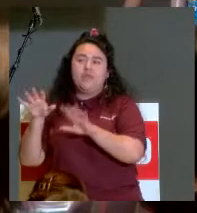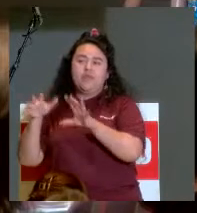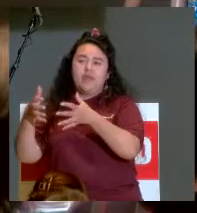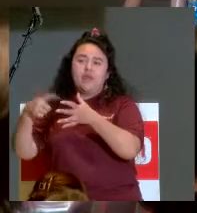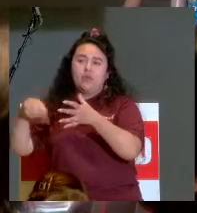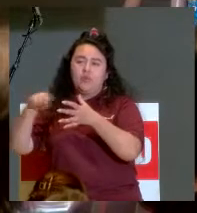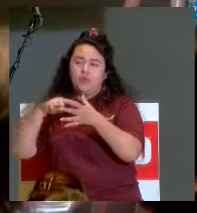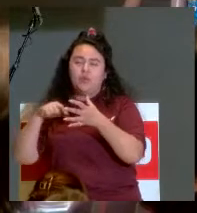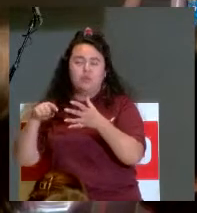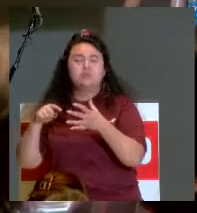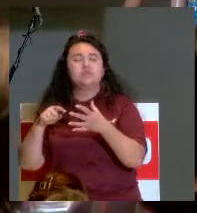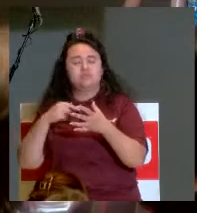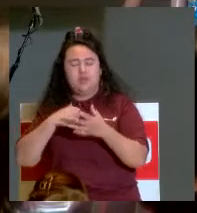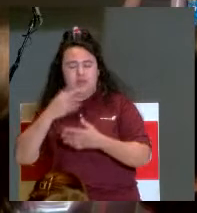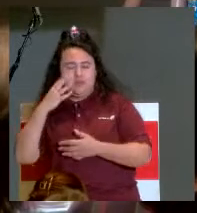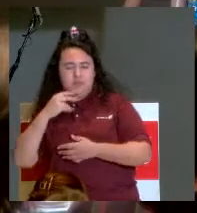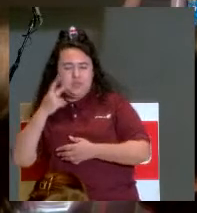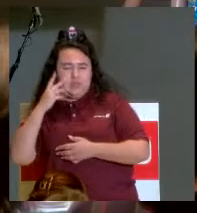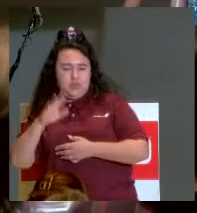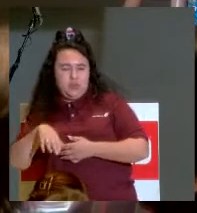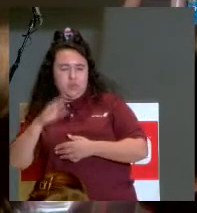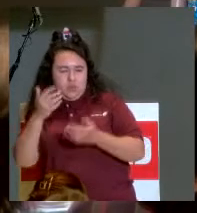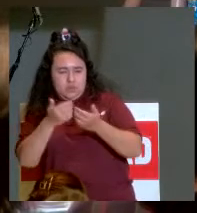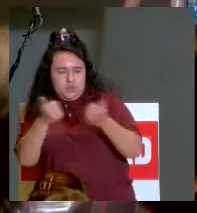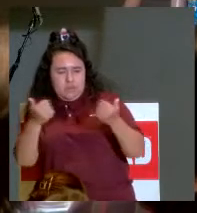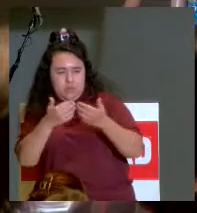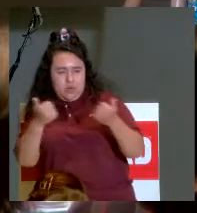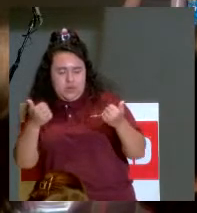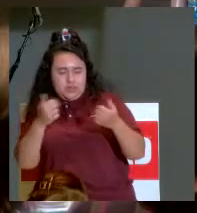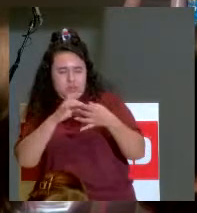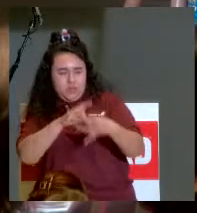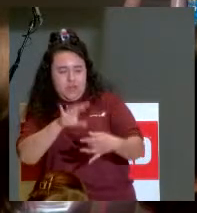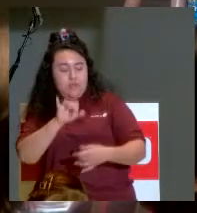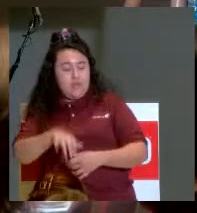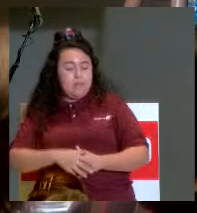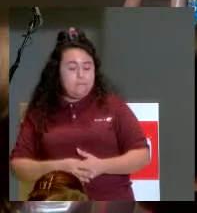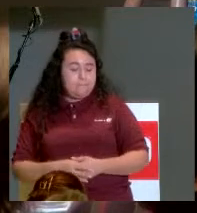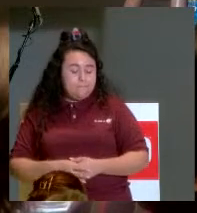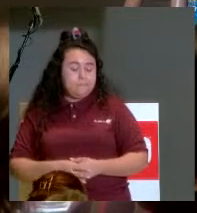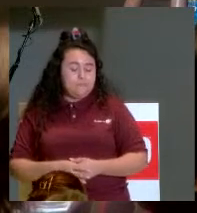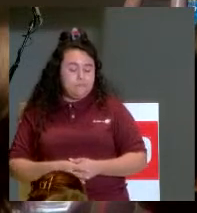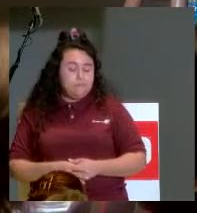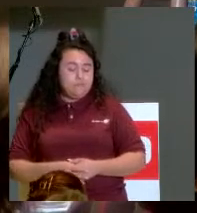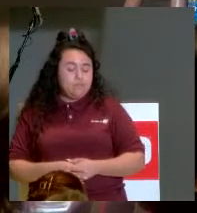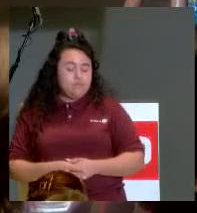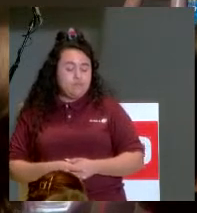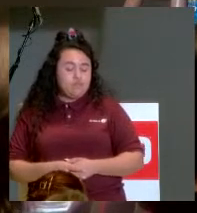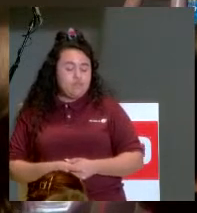I mean? Yeah. Around. So, you know,